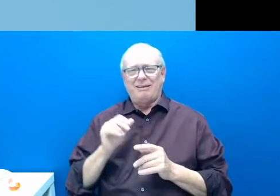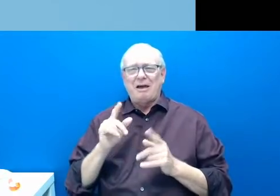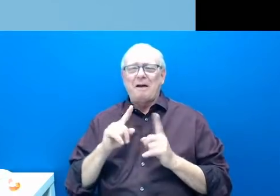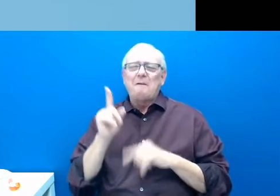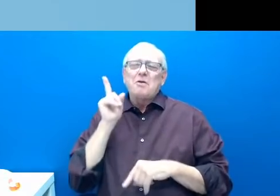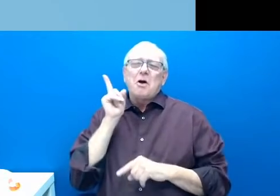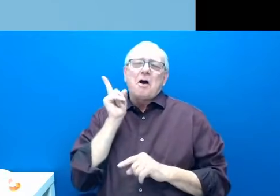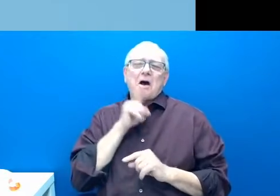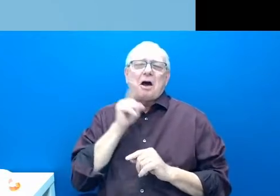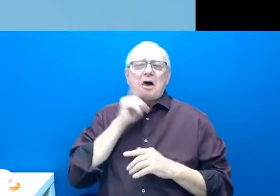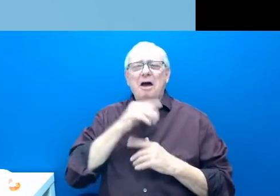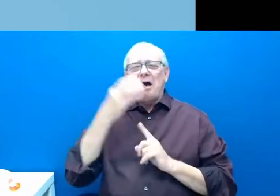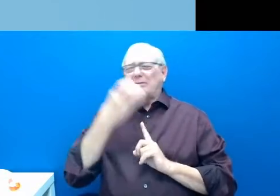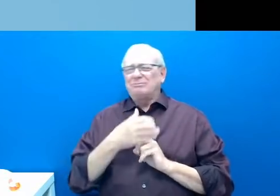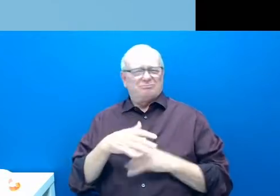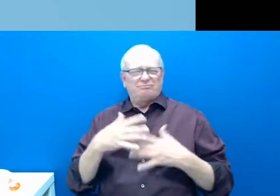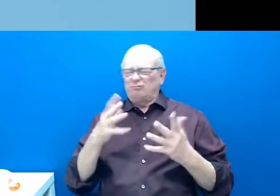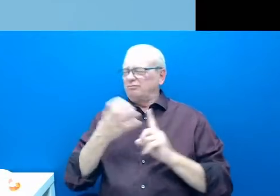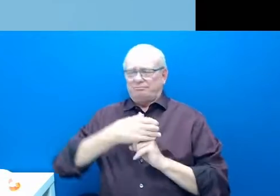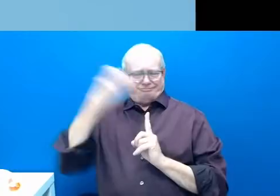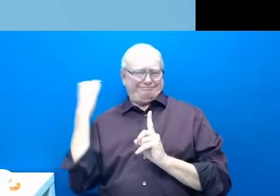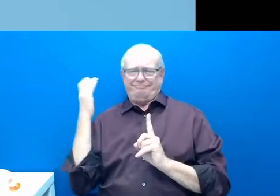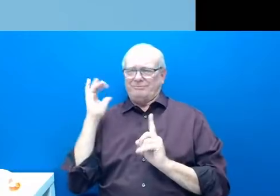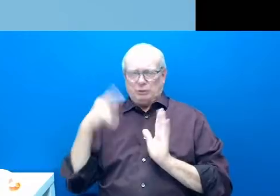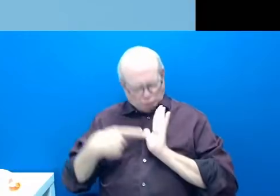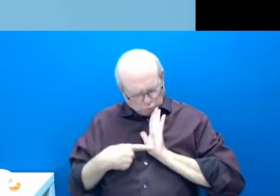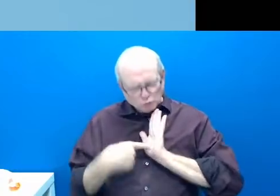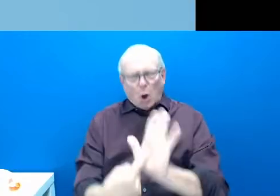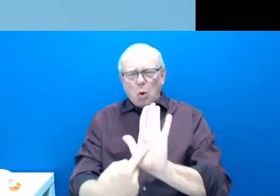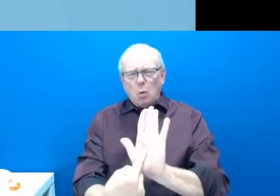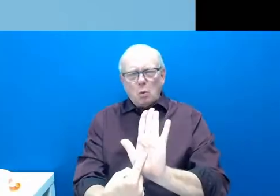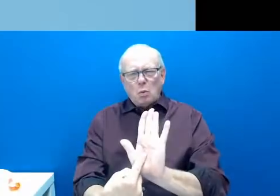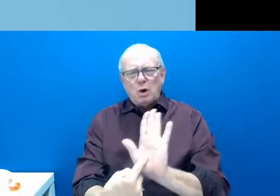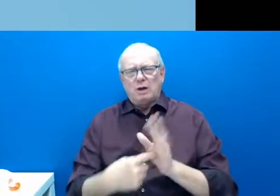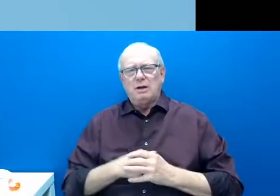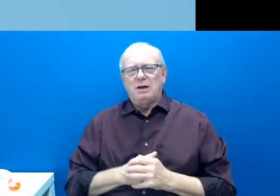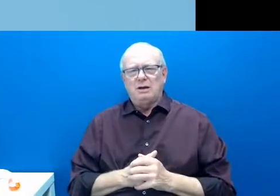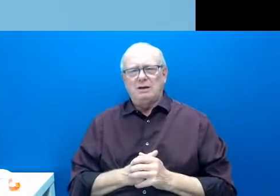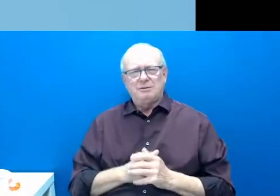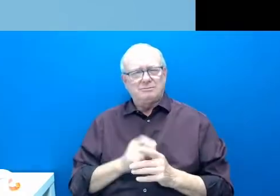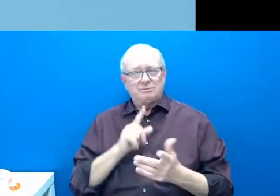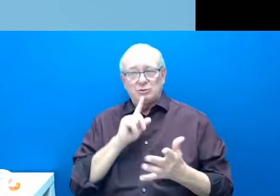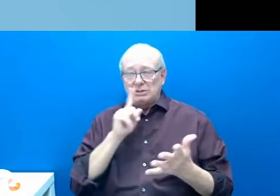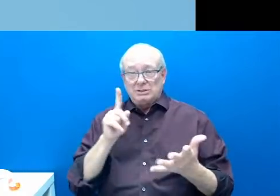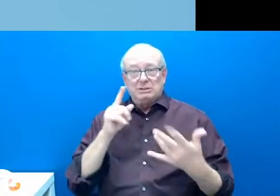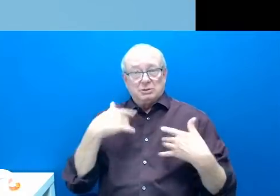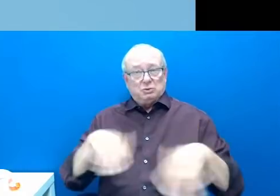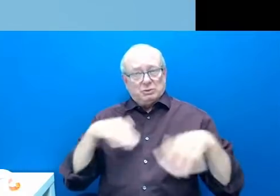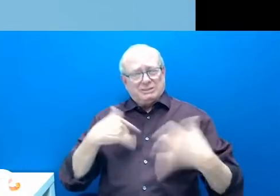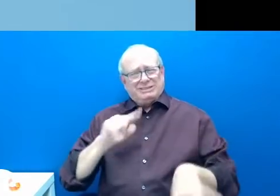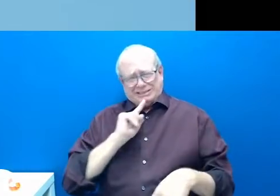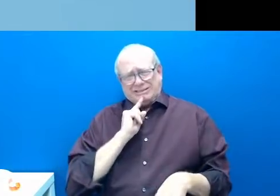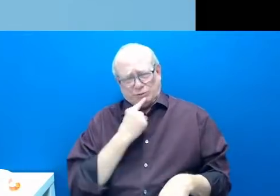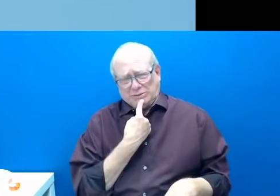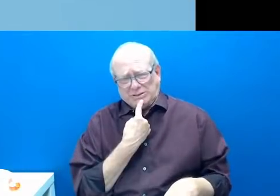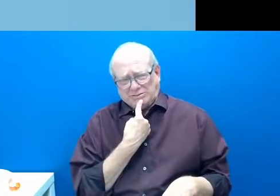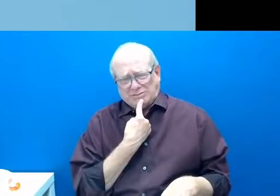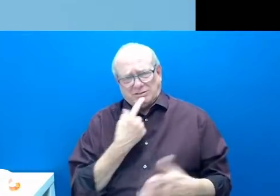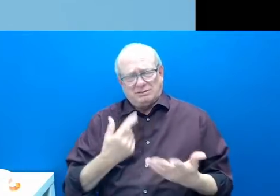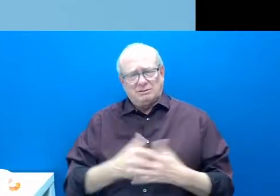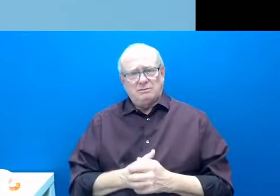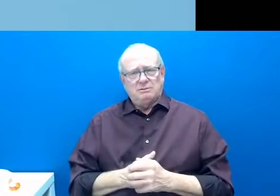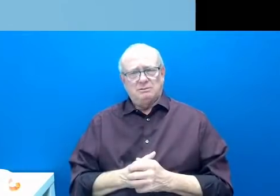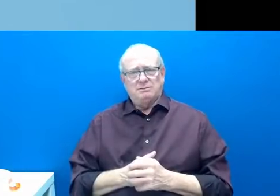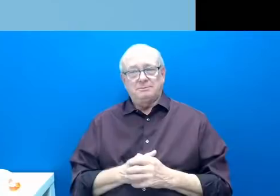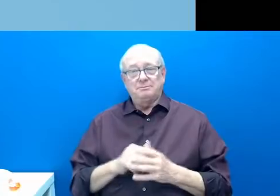and they truly want everybody, all Albertans, to see how dire the situation is, so that hopefully we can help them out